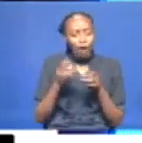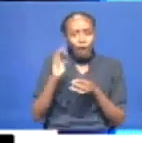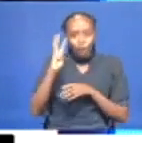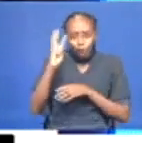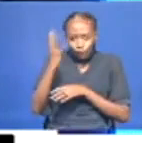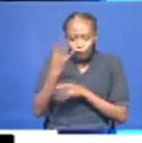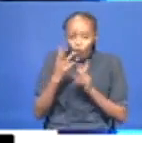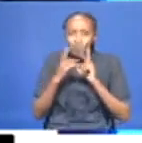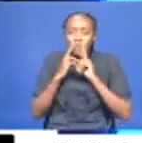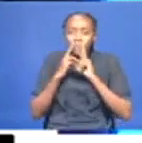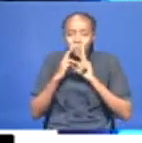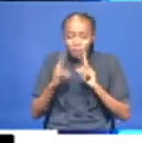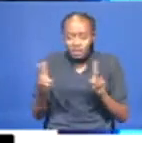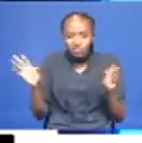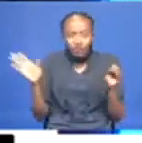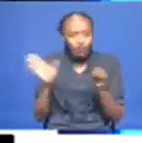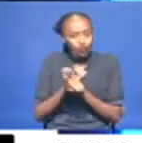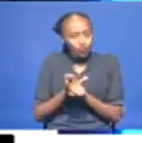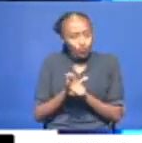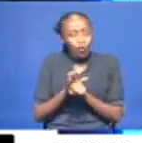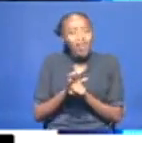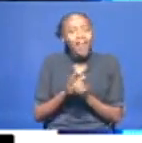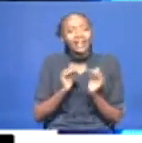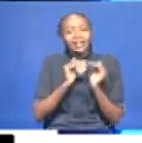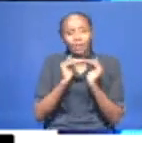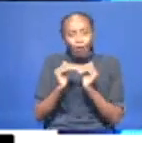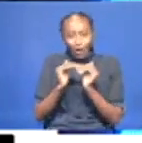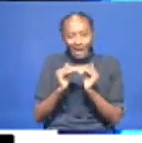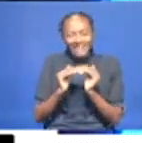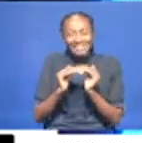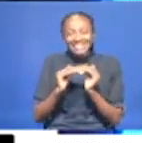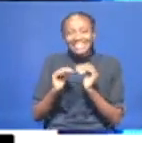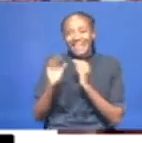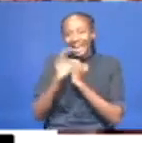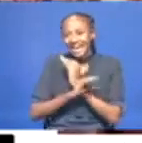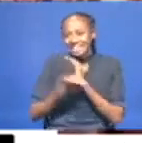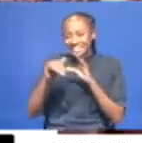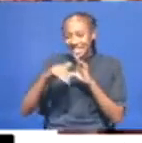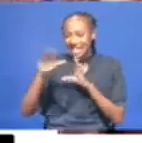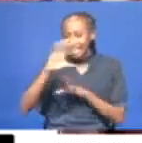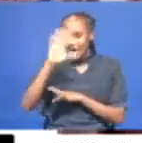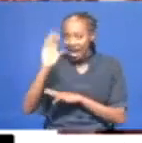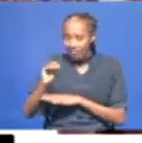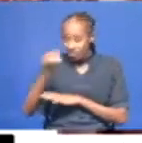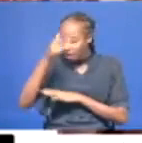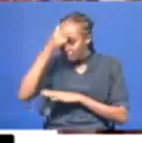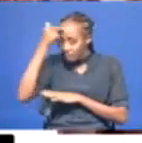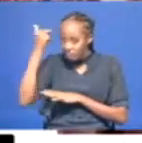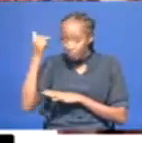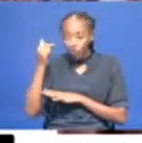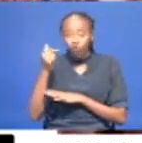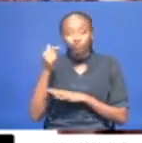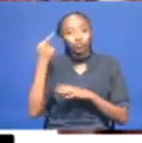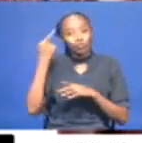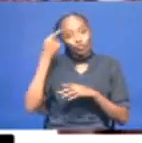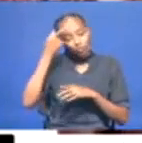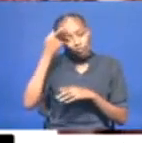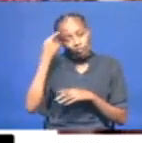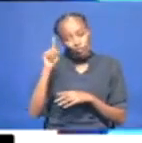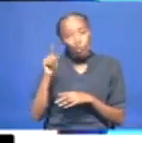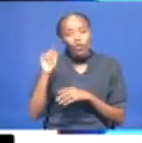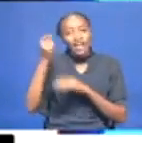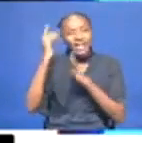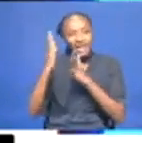peaceful democracy in Africa, it is because of the contributions and immense sacrifices of